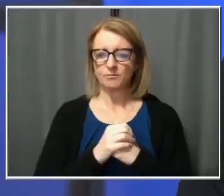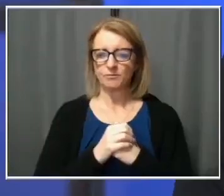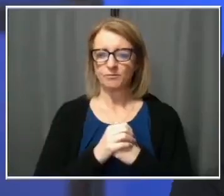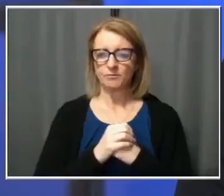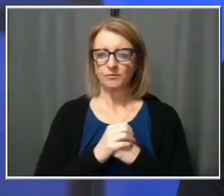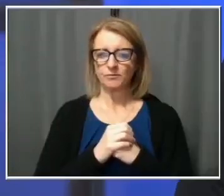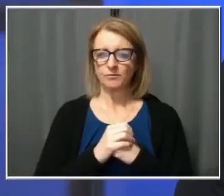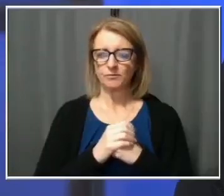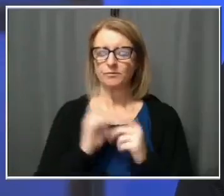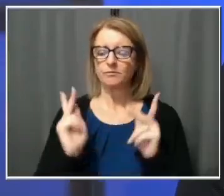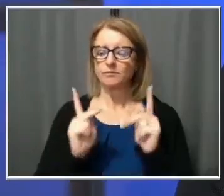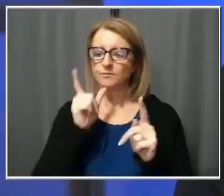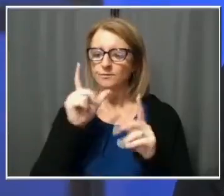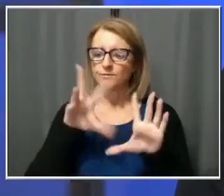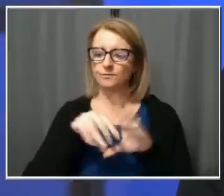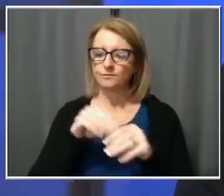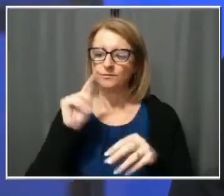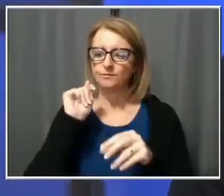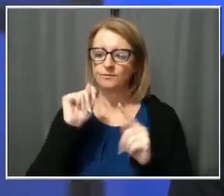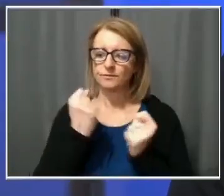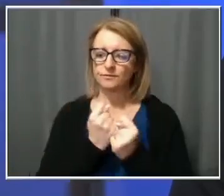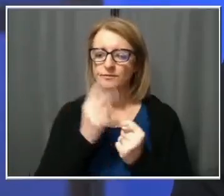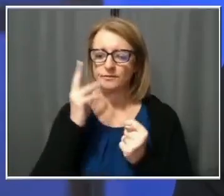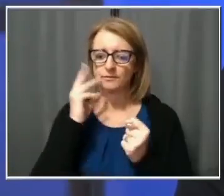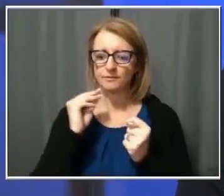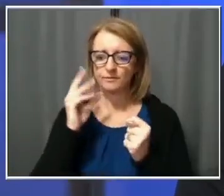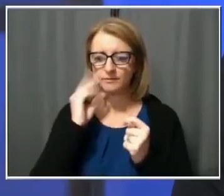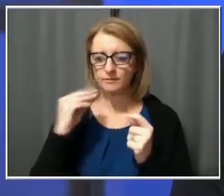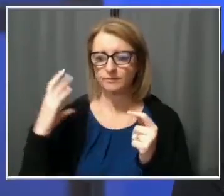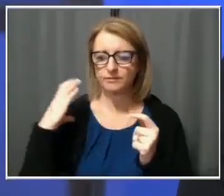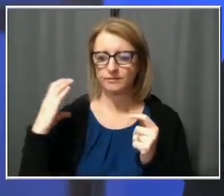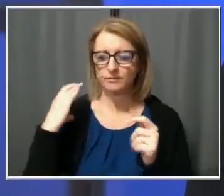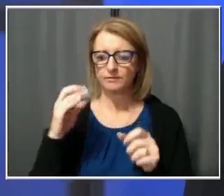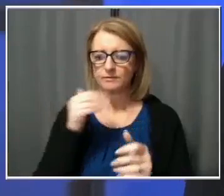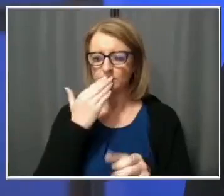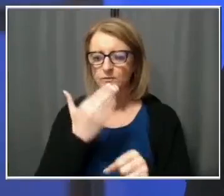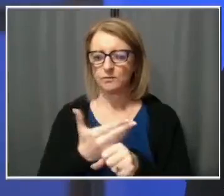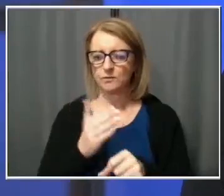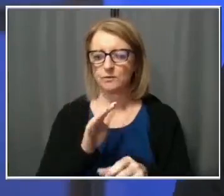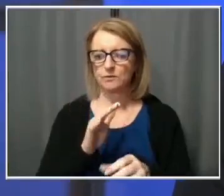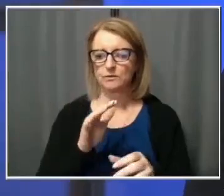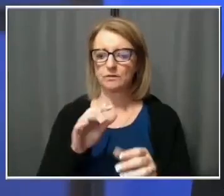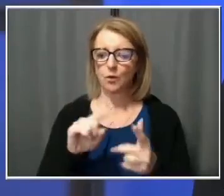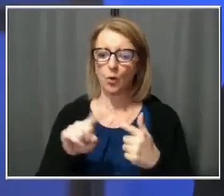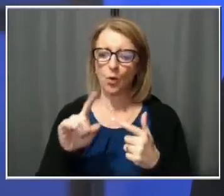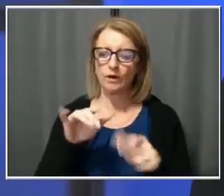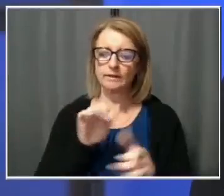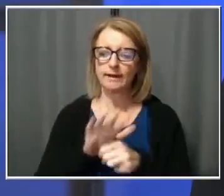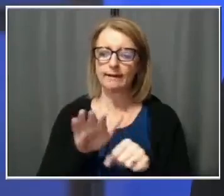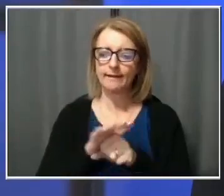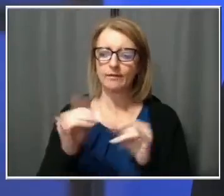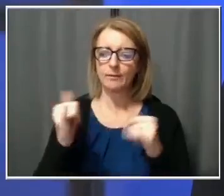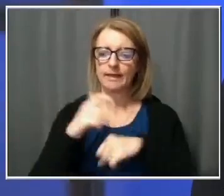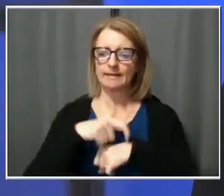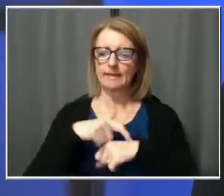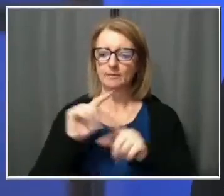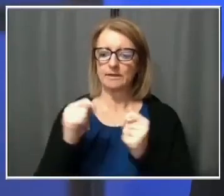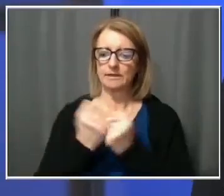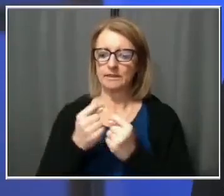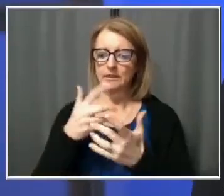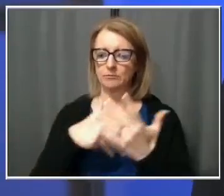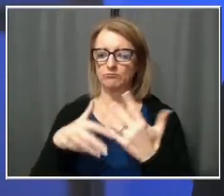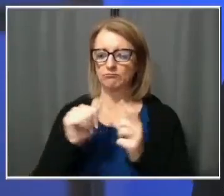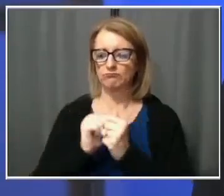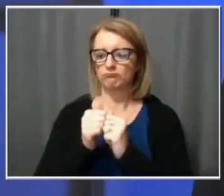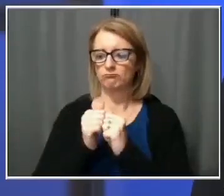an experience where they didn't have a great coach or they didn't get enough playing time. But in general, what we find is that team sports, you find that there's more of